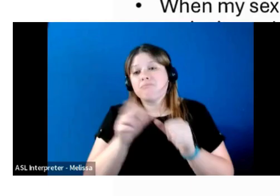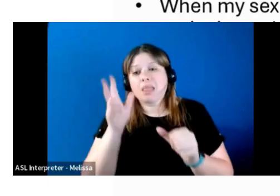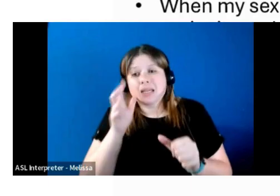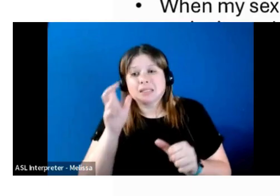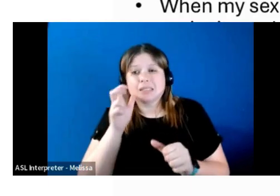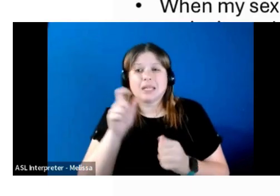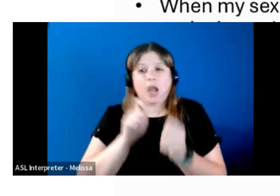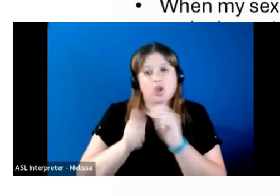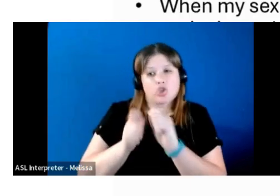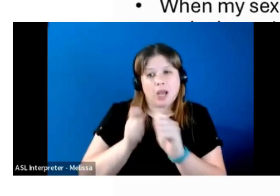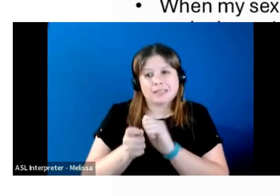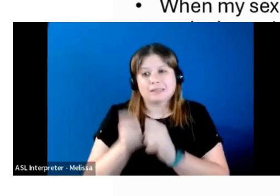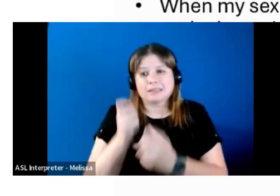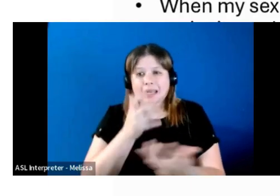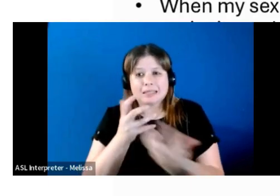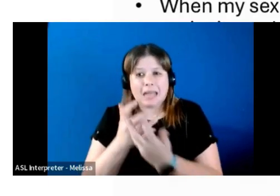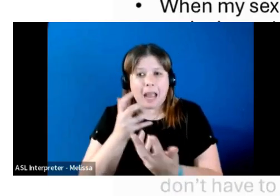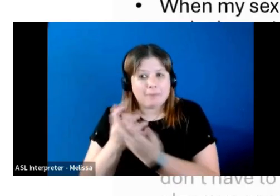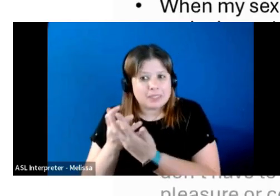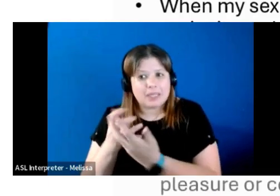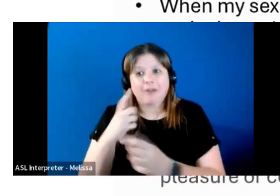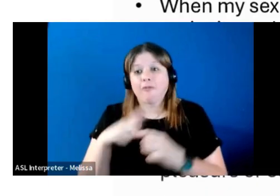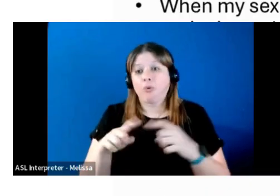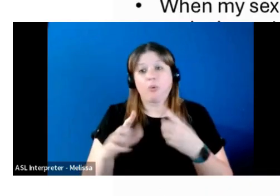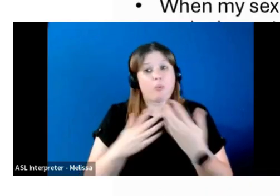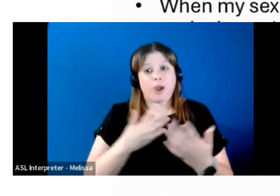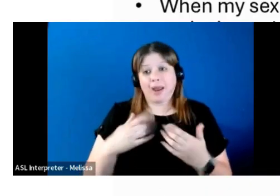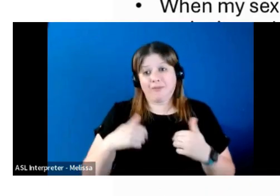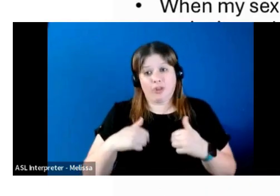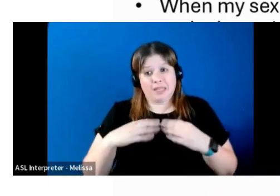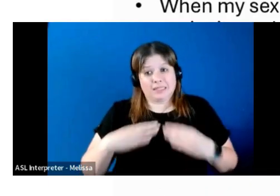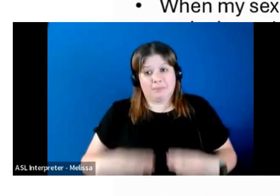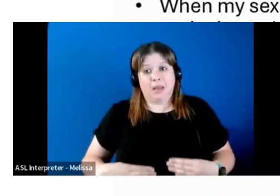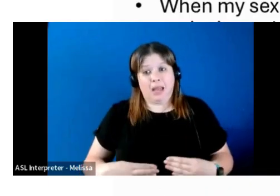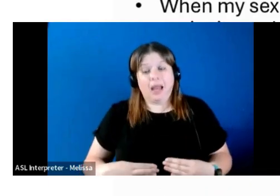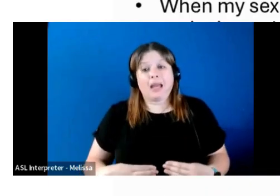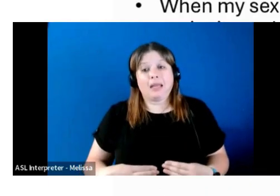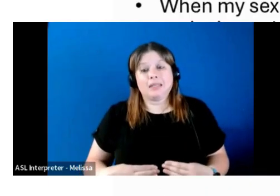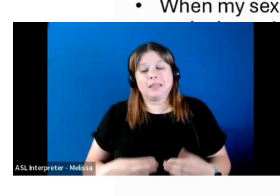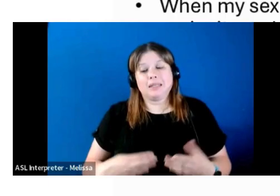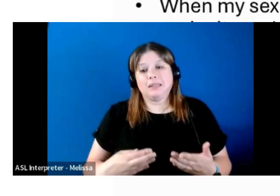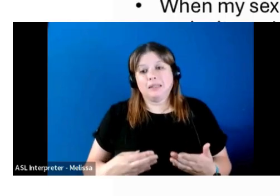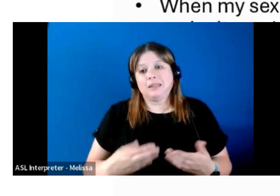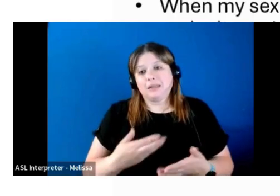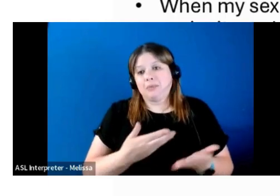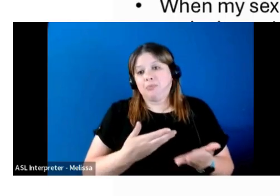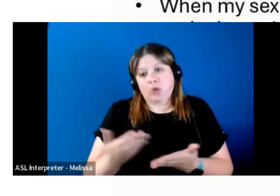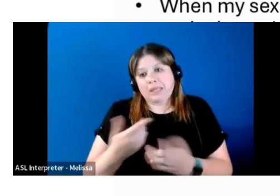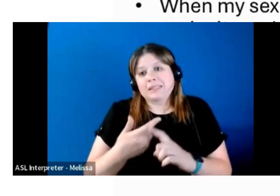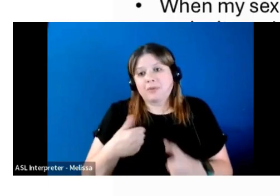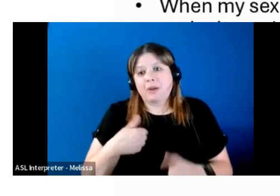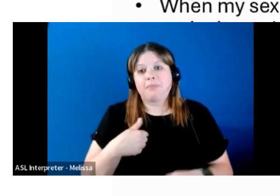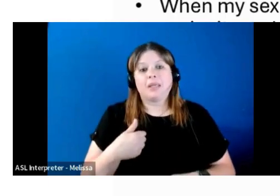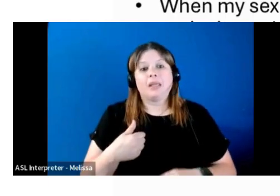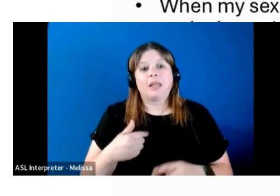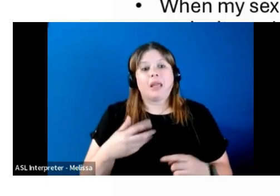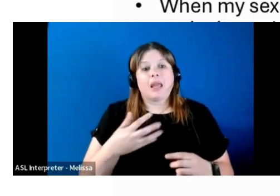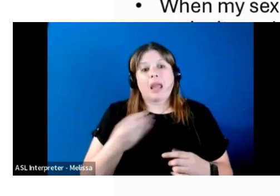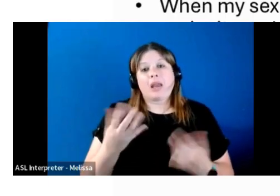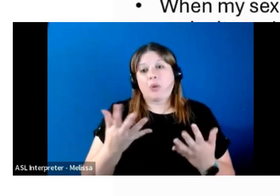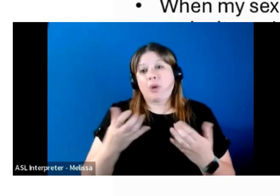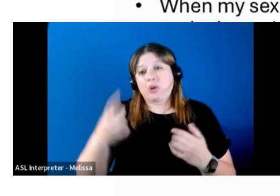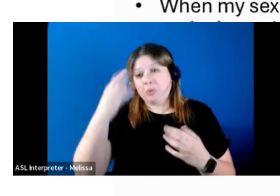to whatever this body brings to me. Finally, I want you to think about sexual pleasure as